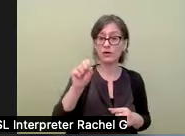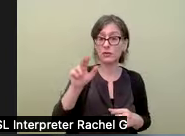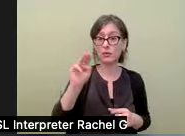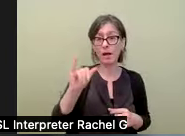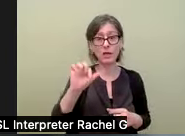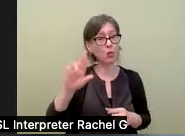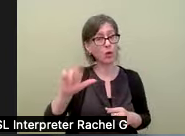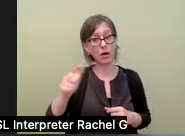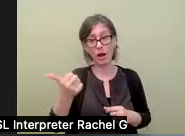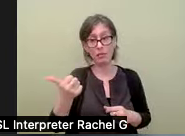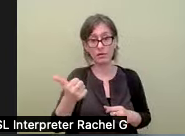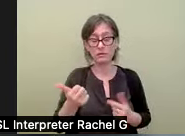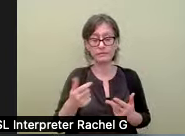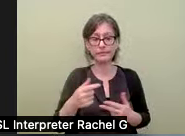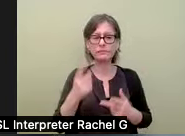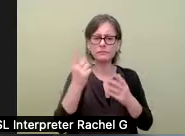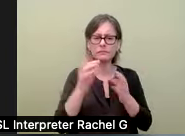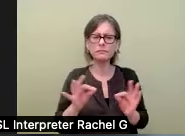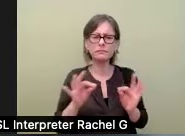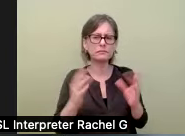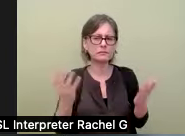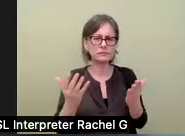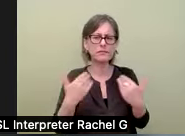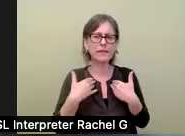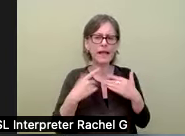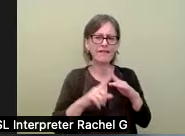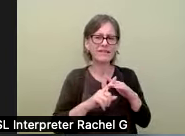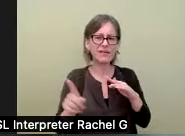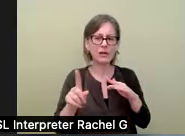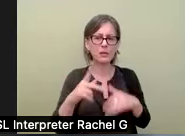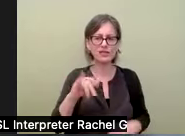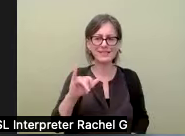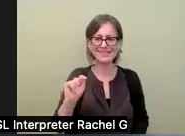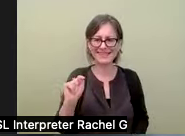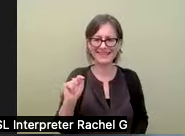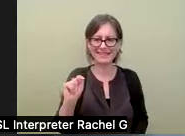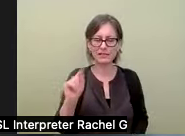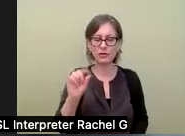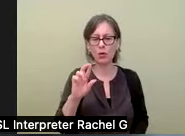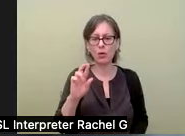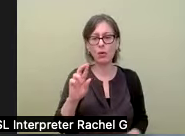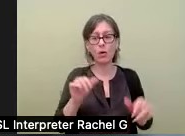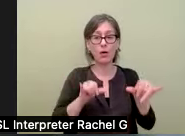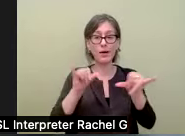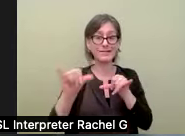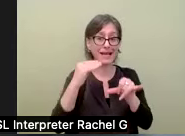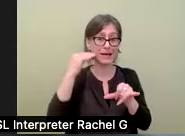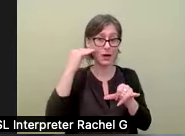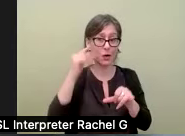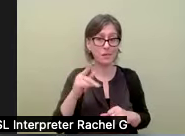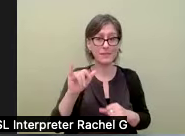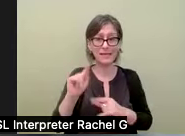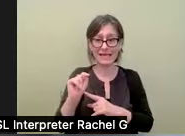matter. One of the key things is to have an evacuation kit, or also a stay-at-home kit.